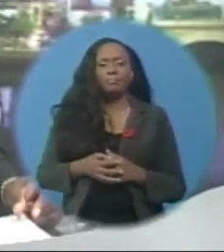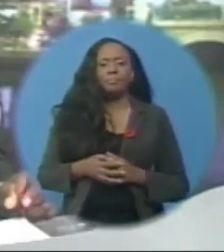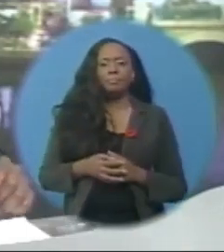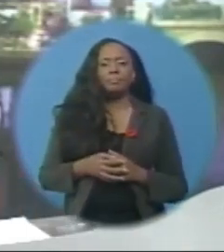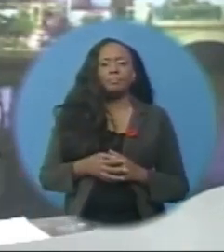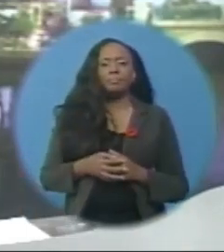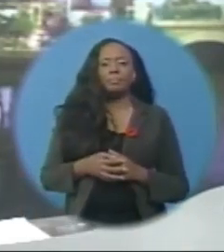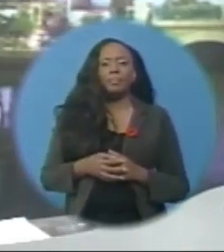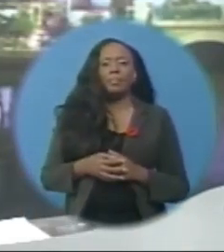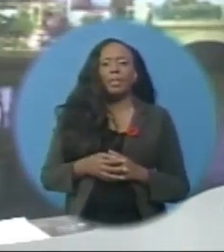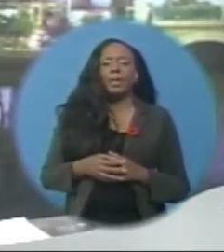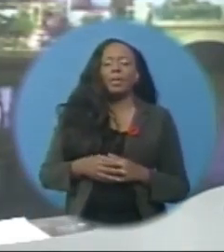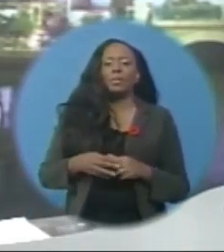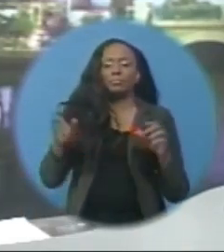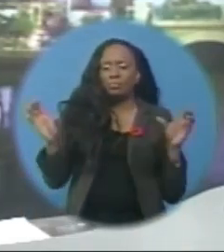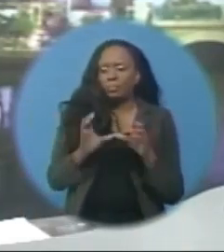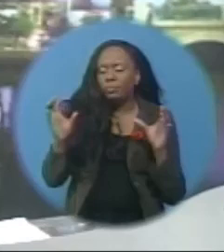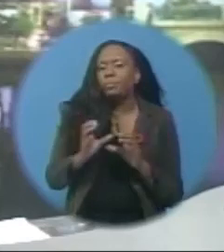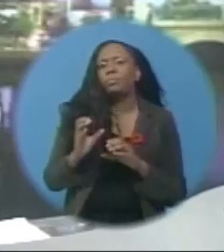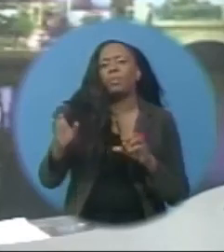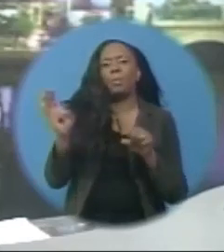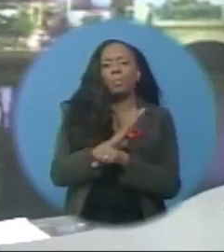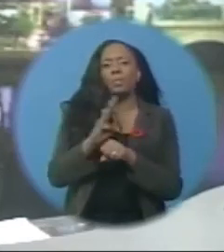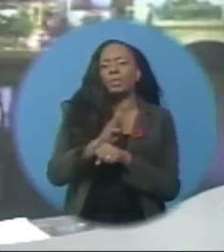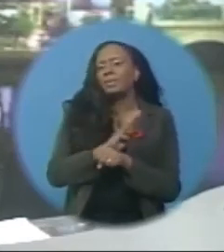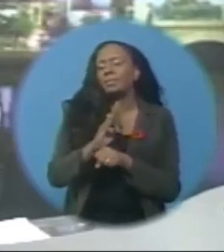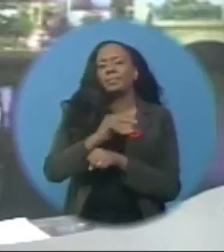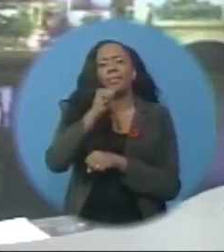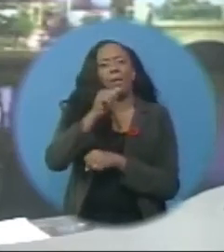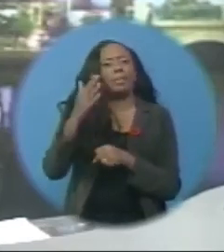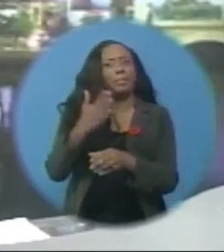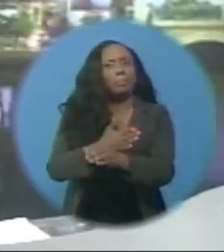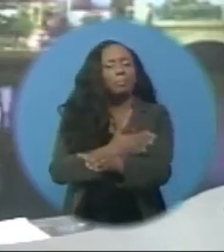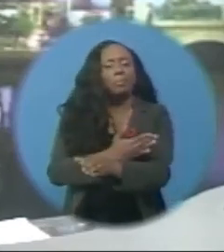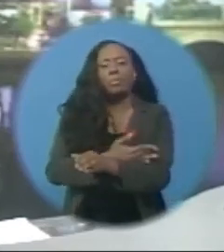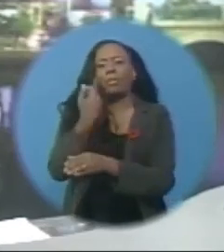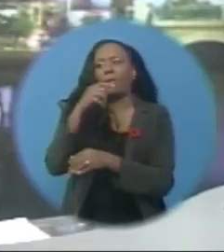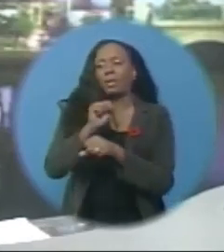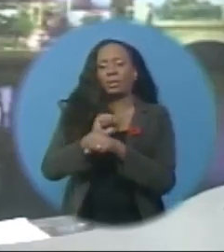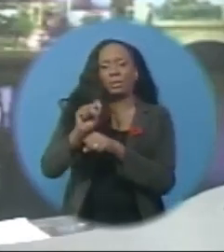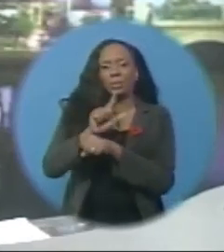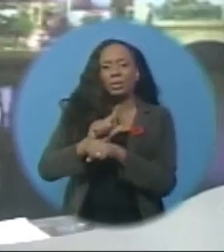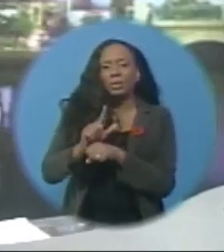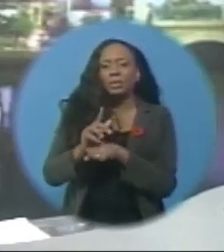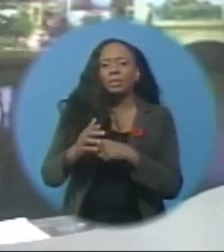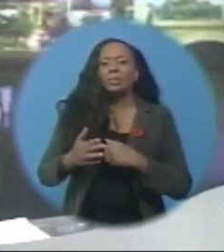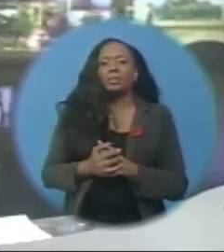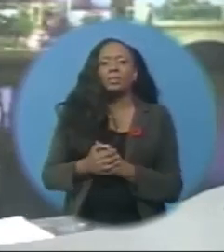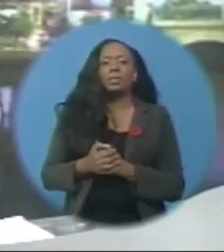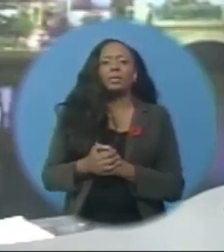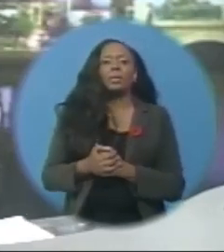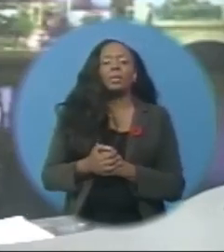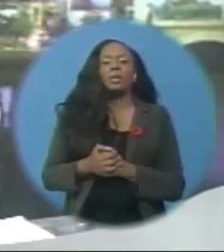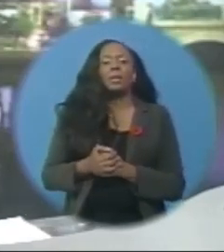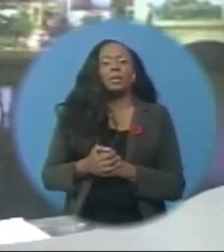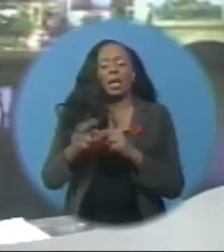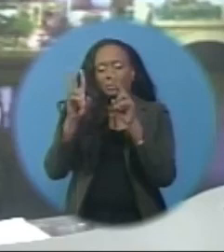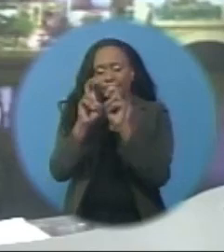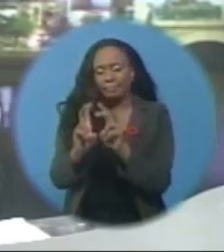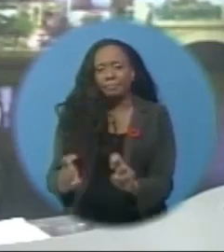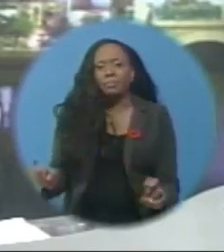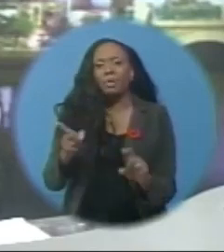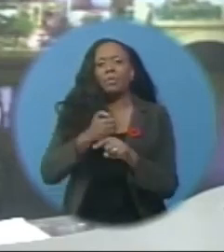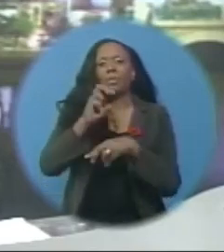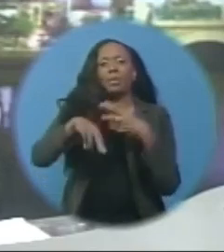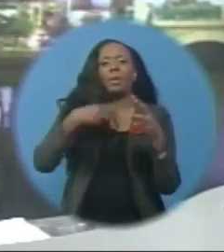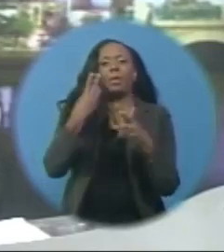Doing business has not improved for the island of St. Lucia. This is according to the annual Ease of Doing Business Index from the World Bank, which